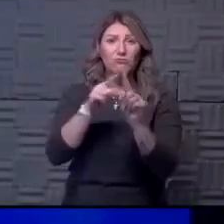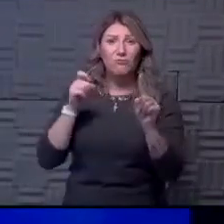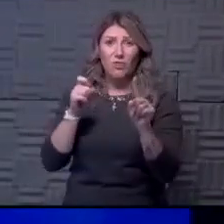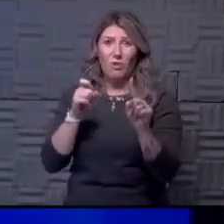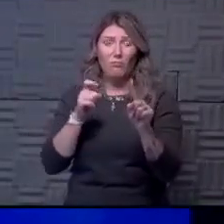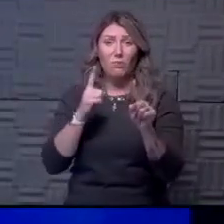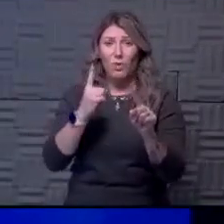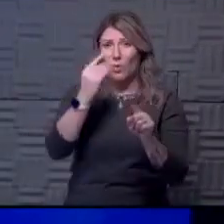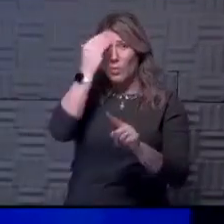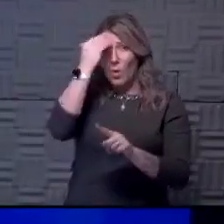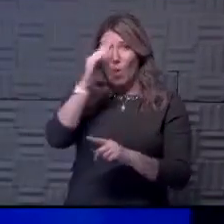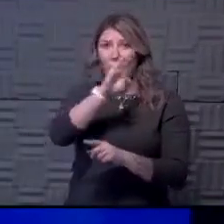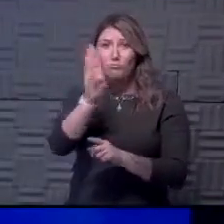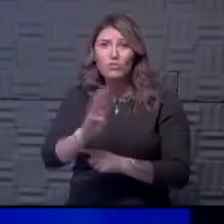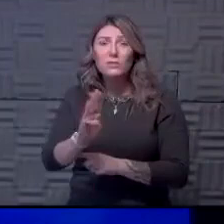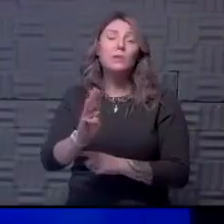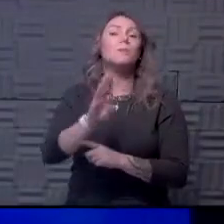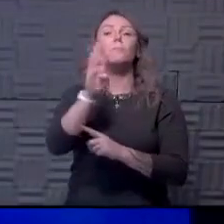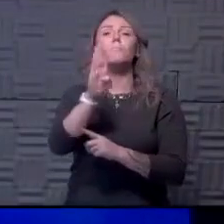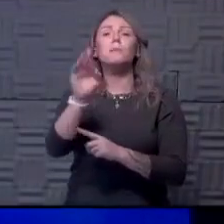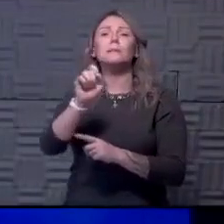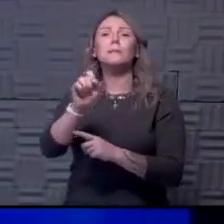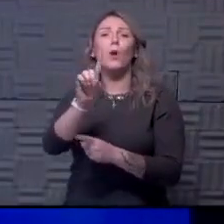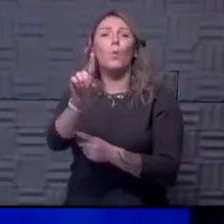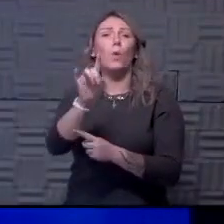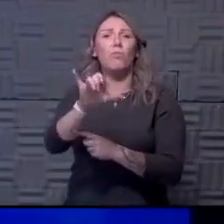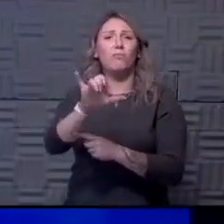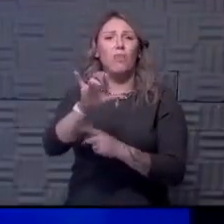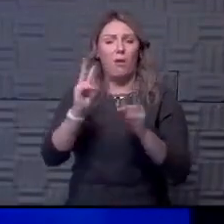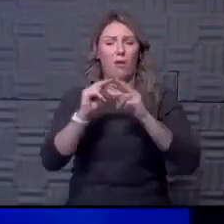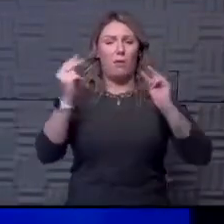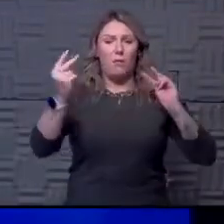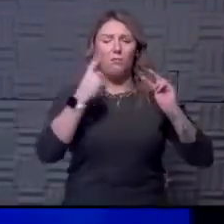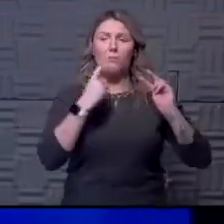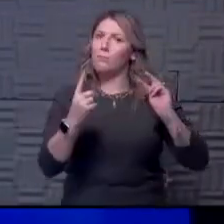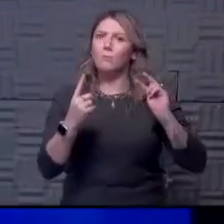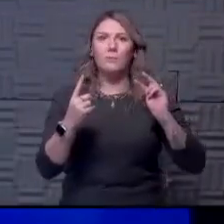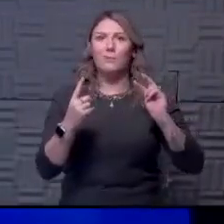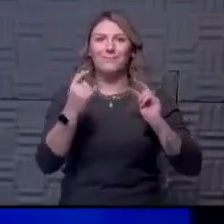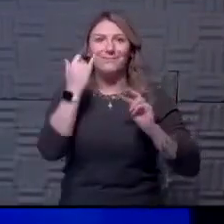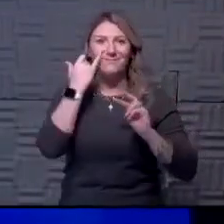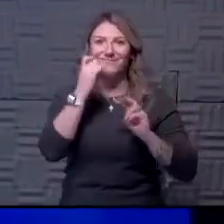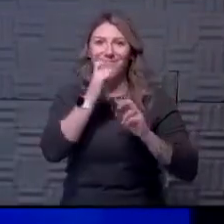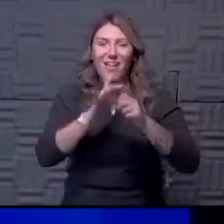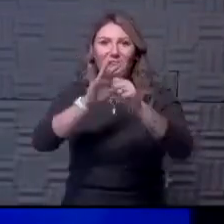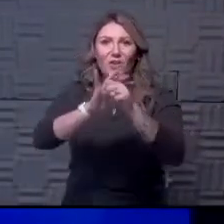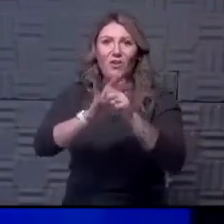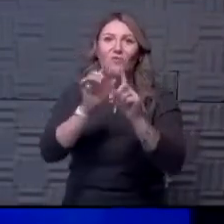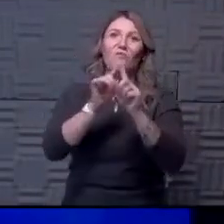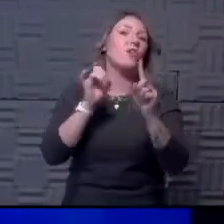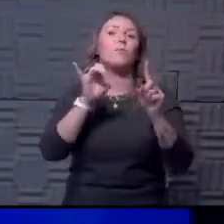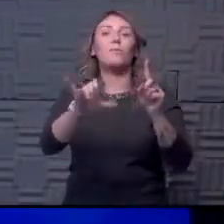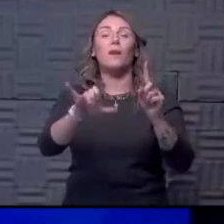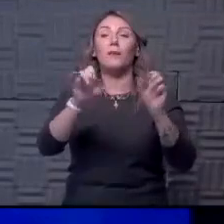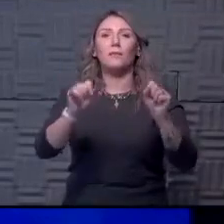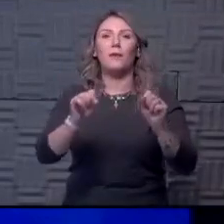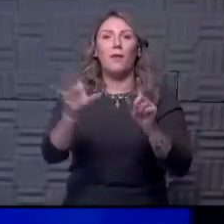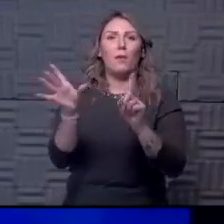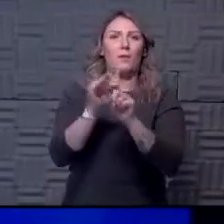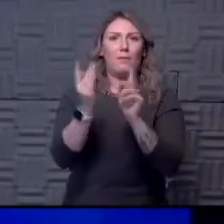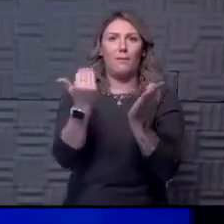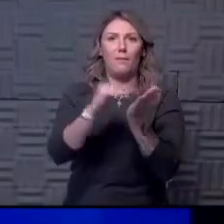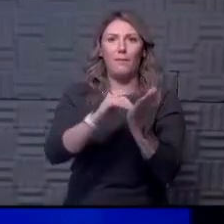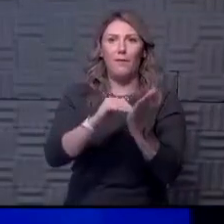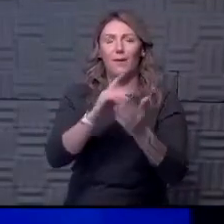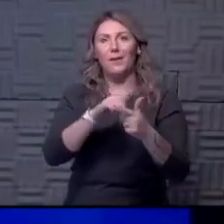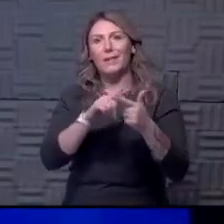we know from Brazil, the B.1 variant. If COVID doesn't protect you from the variant, you're likely to get it again, which means we could